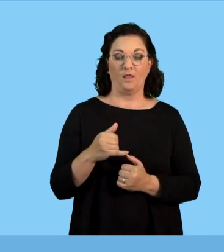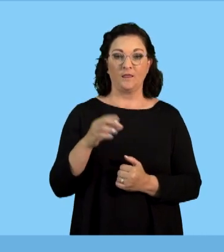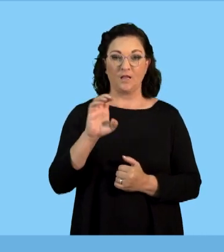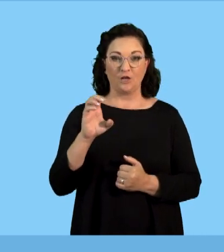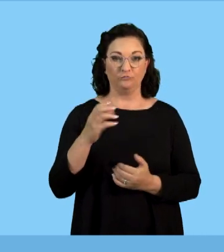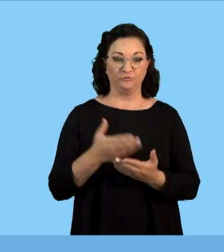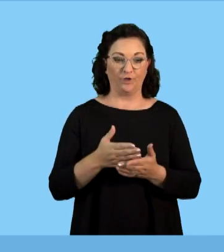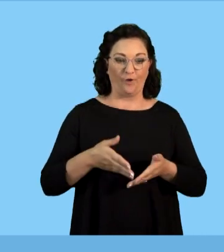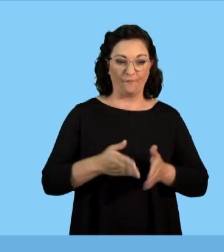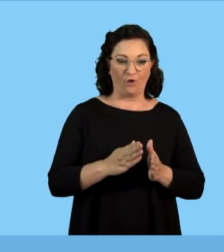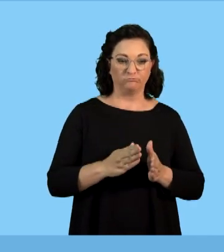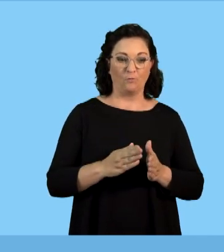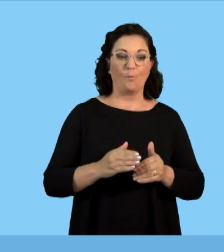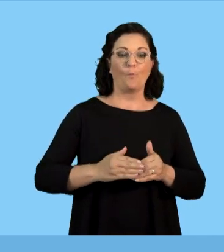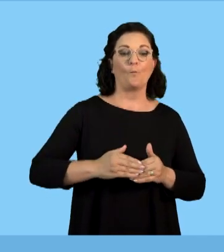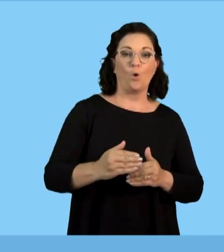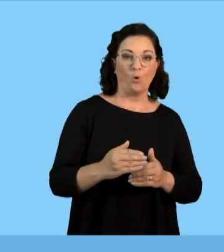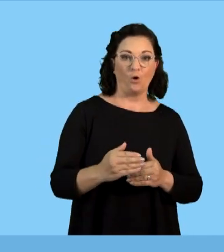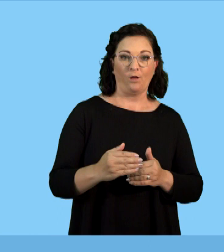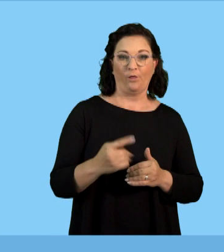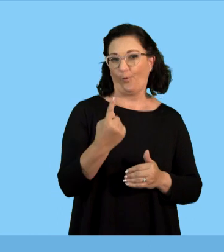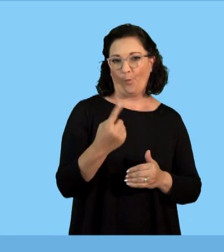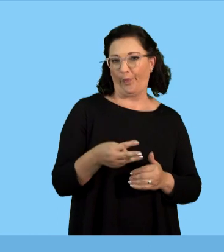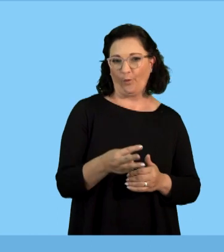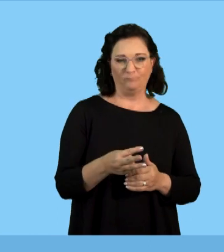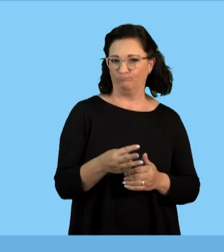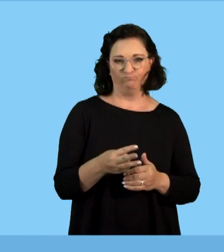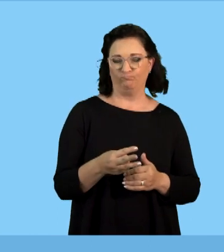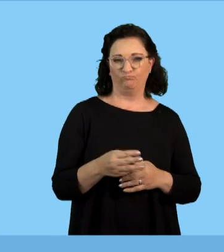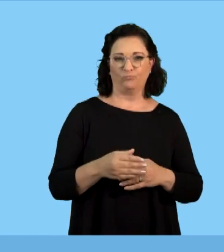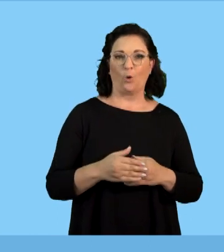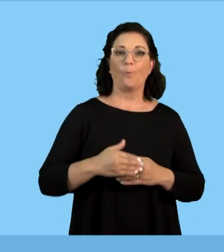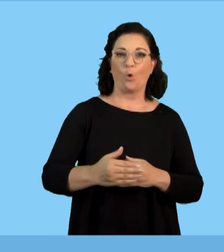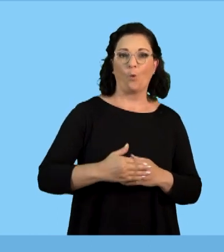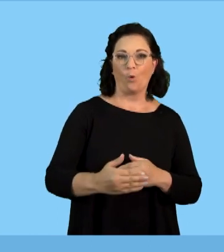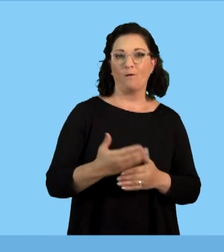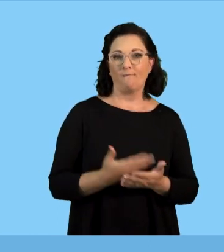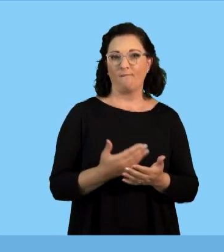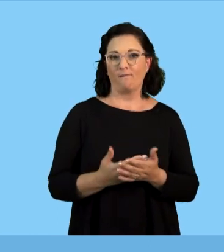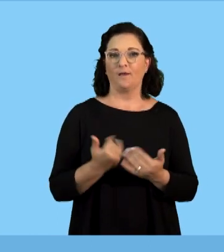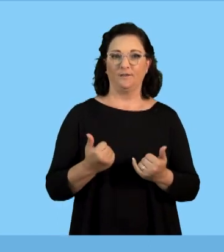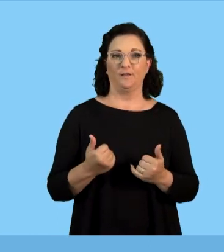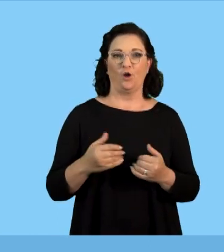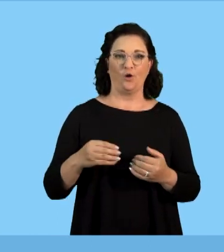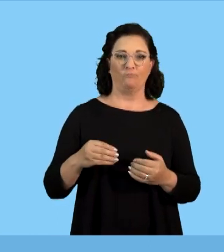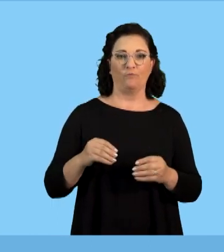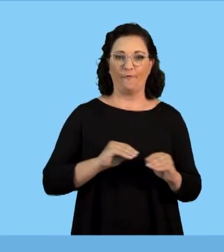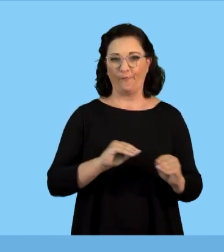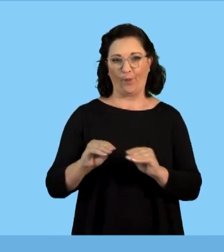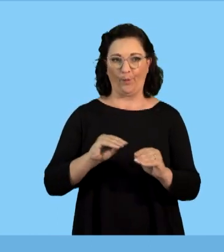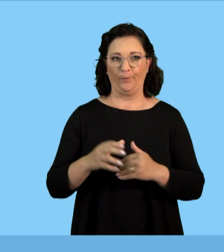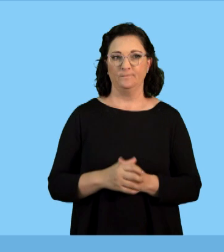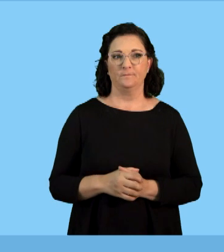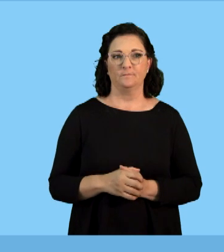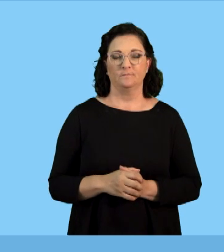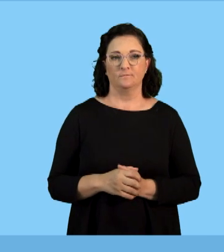flow. So a parallel circuit is one which offers more than one pathway for the electrons to flow. So it's more